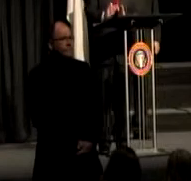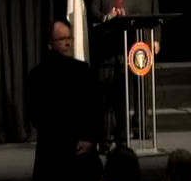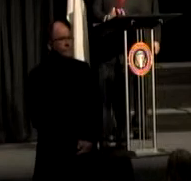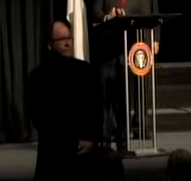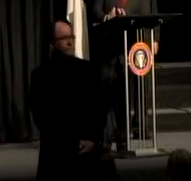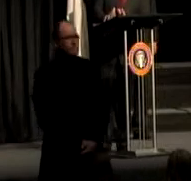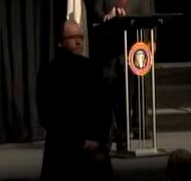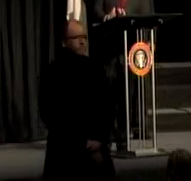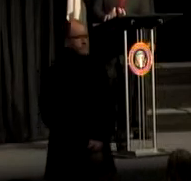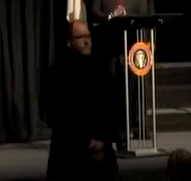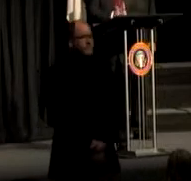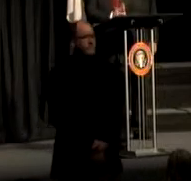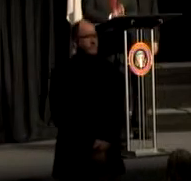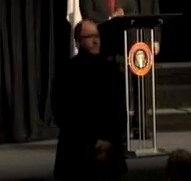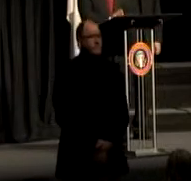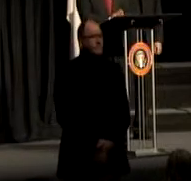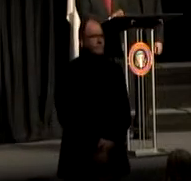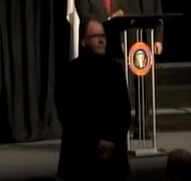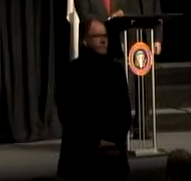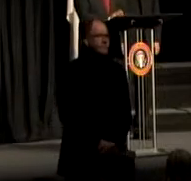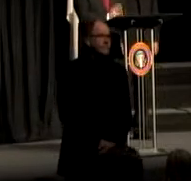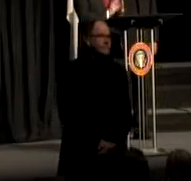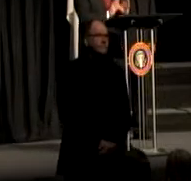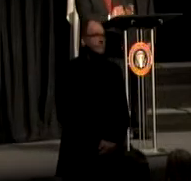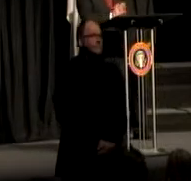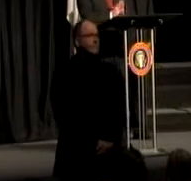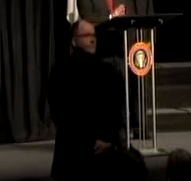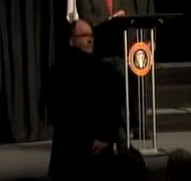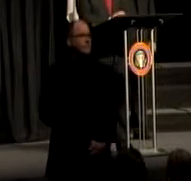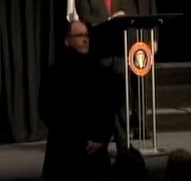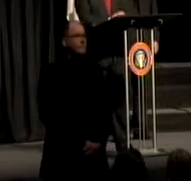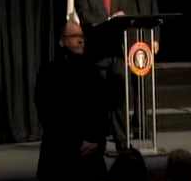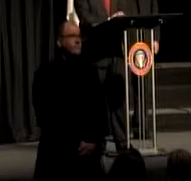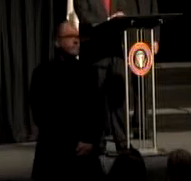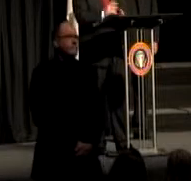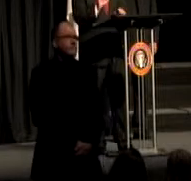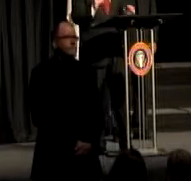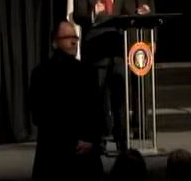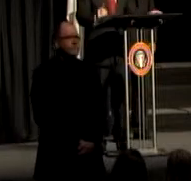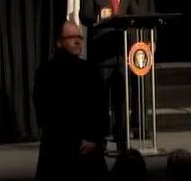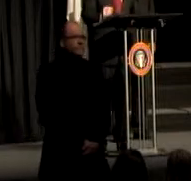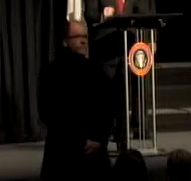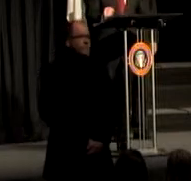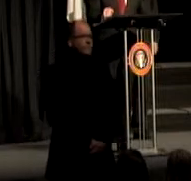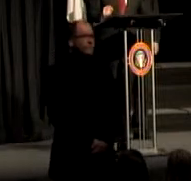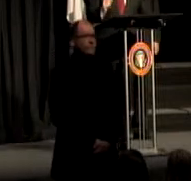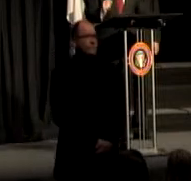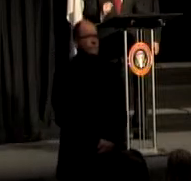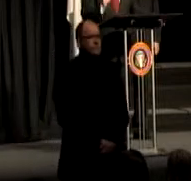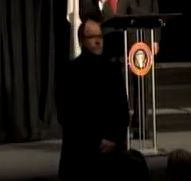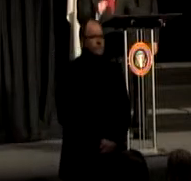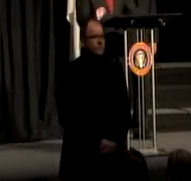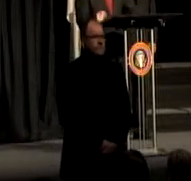in 2013? These are very simple but I believe they're very important. I believe the first thing that we have to